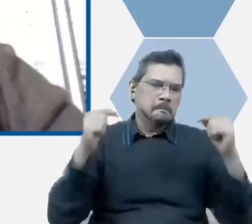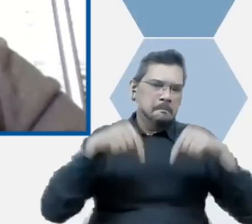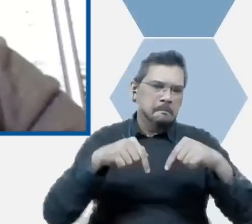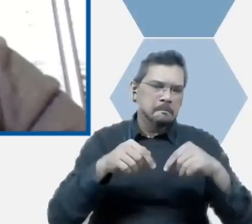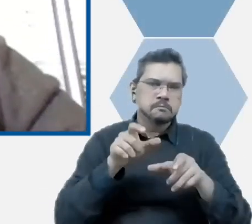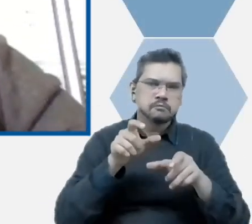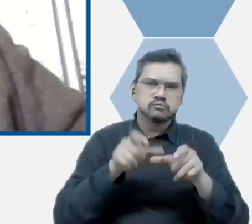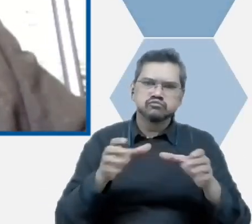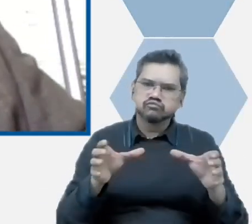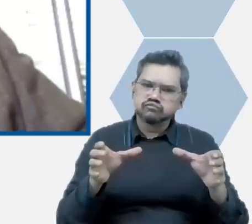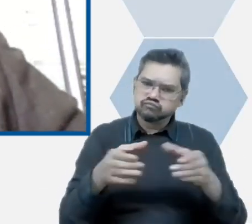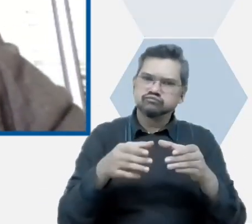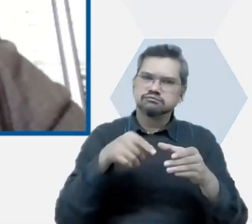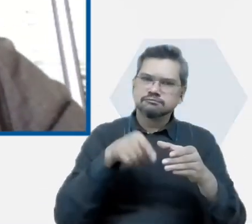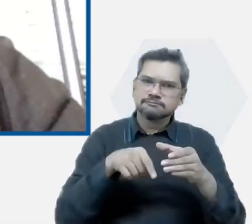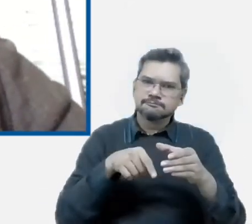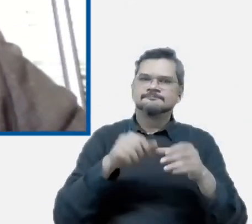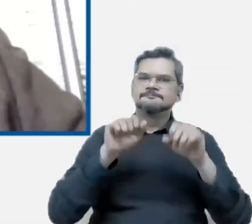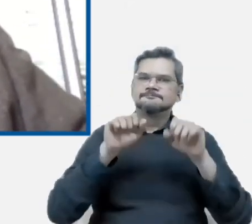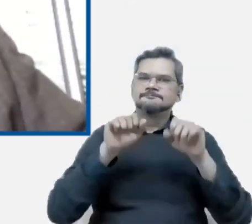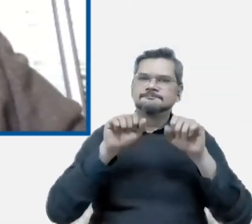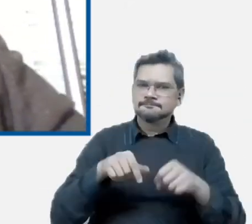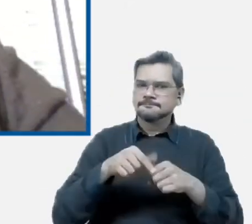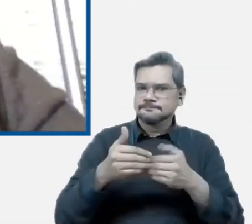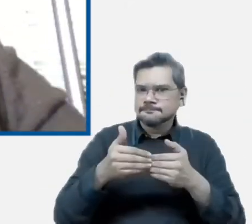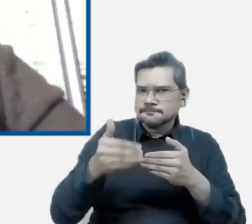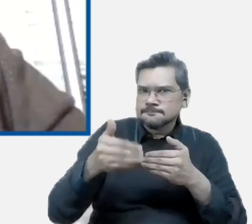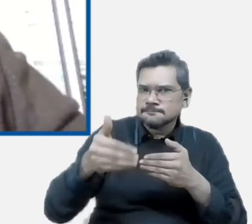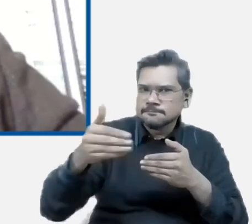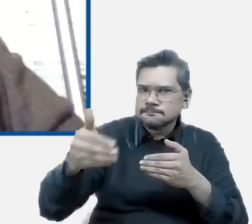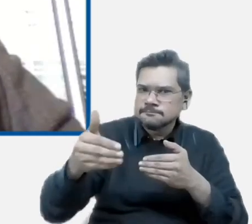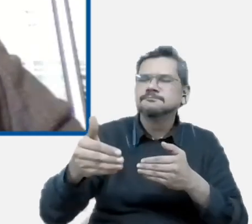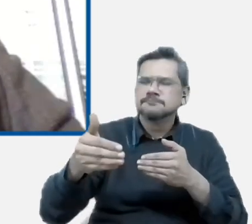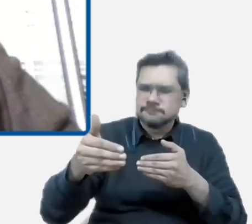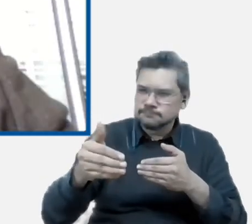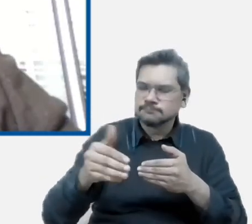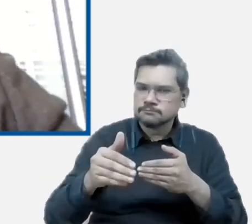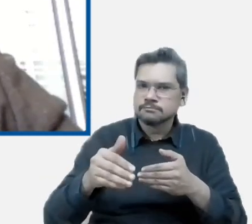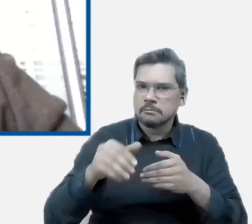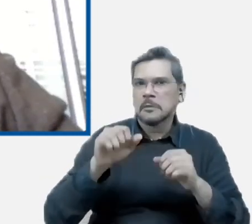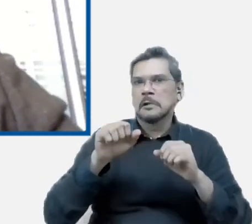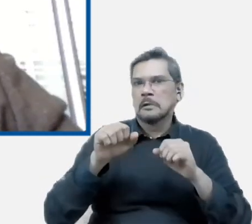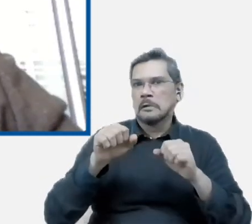mechanism is enhanced. So basically,